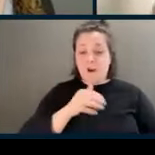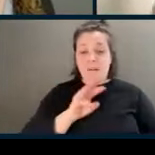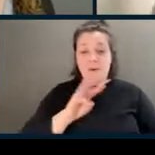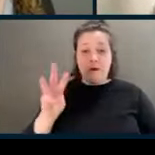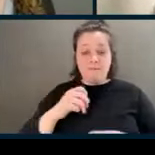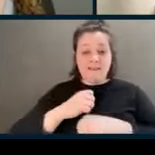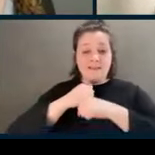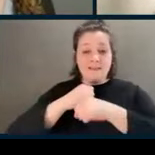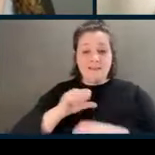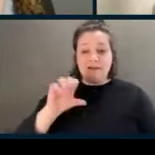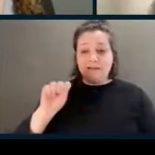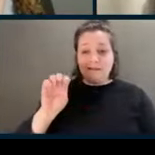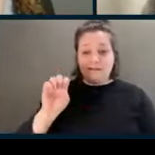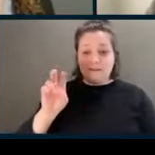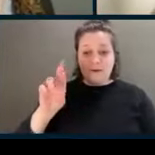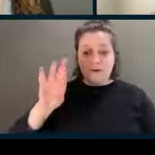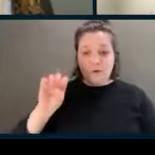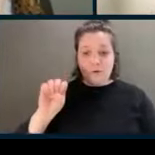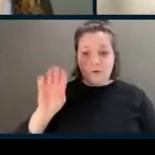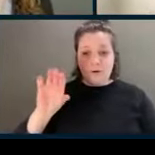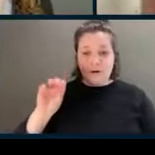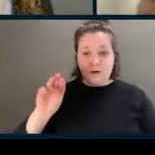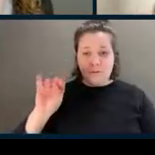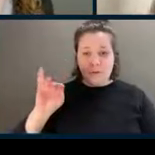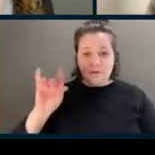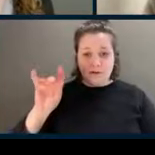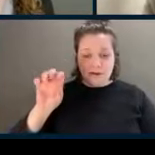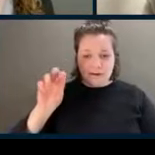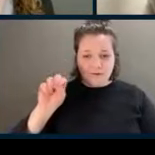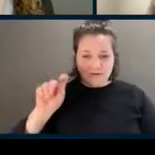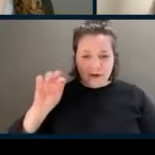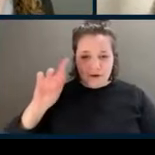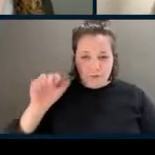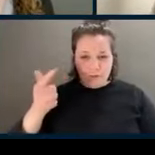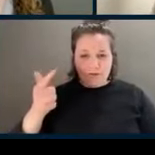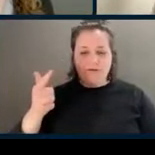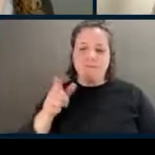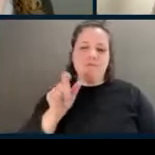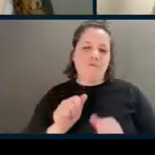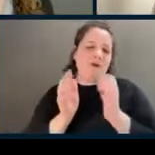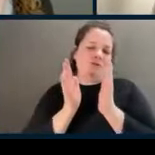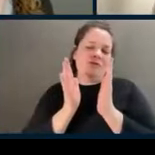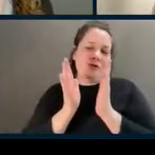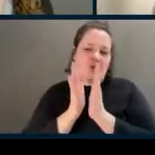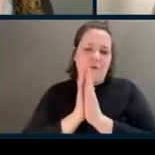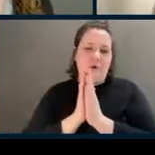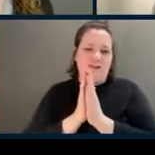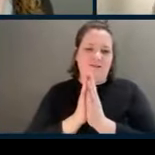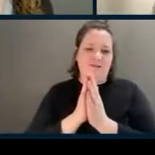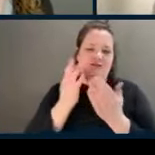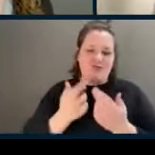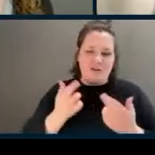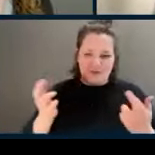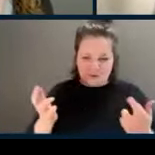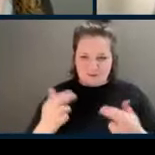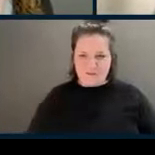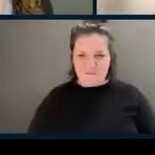securecommunitynetwork.org, all spelled out, anyone can request support that we have. Thanks for having me today. Well, thank you. And thank you. As she